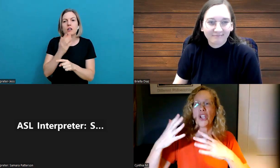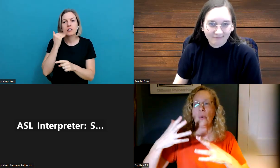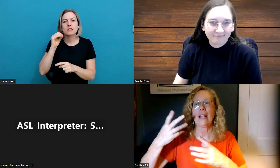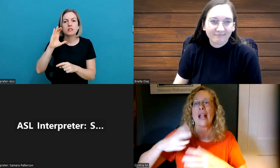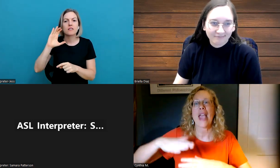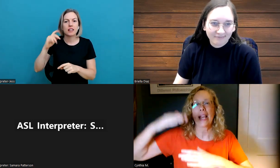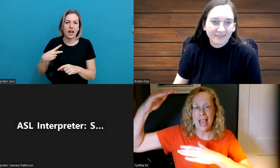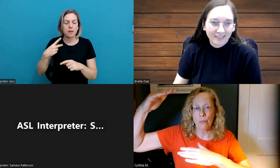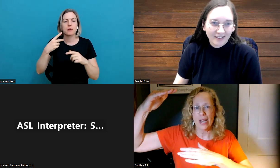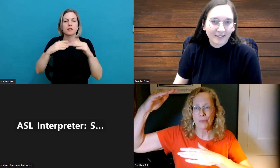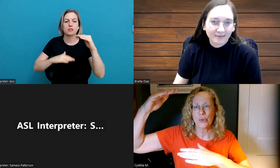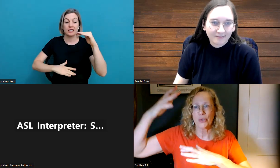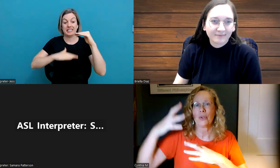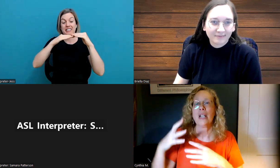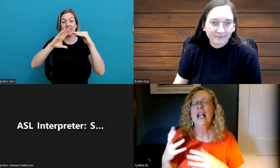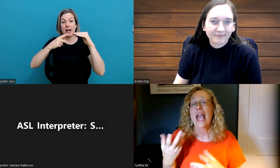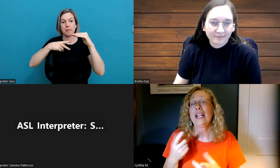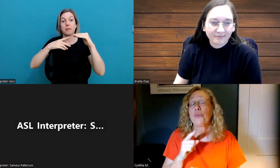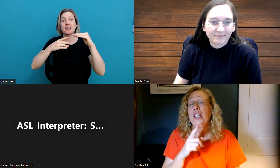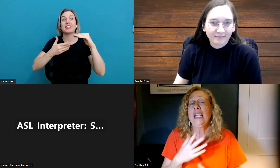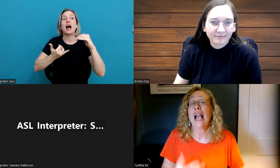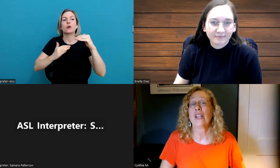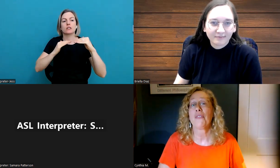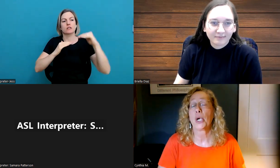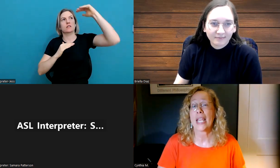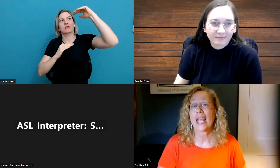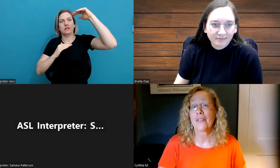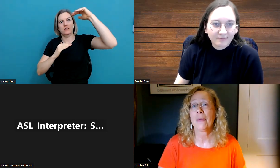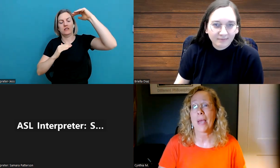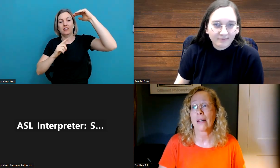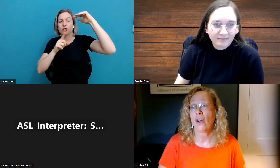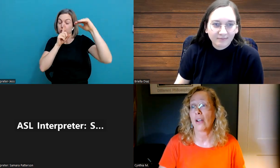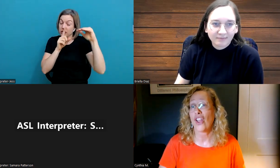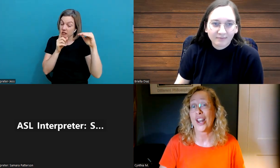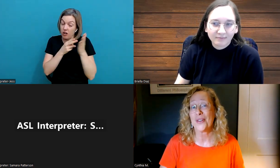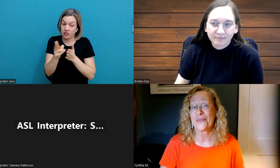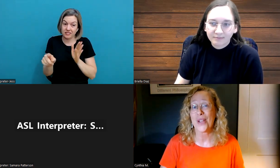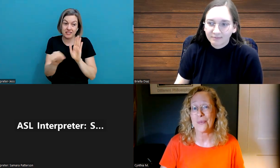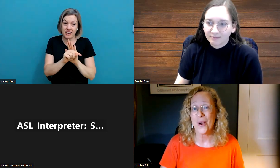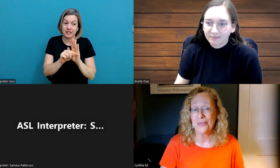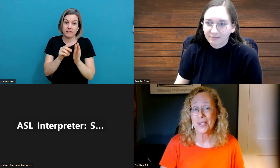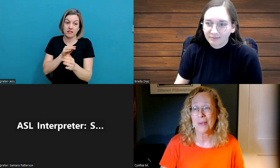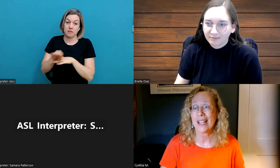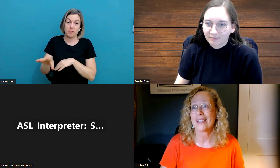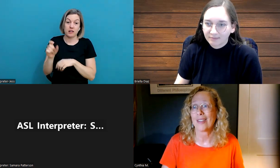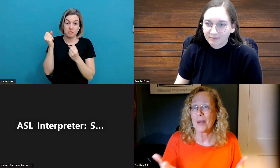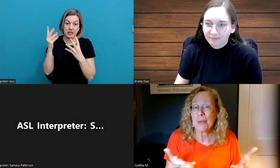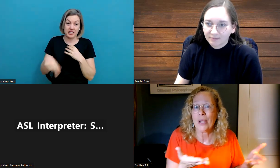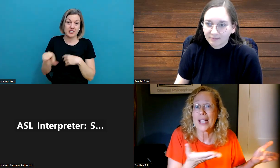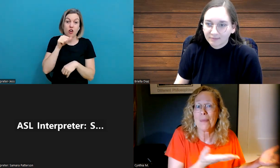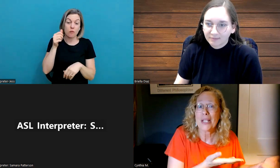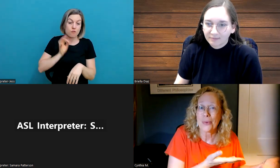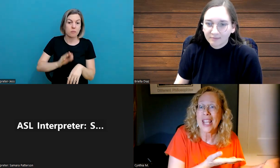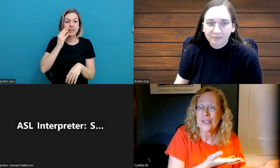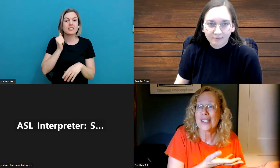like, so, and that cap went up to a certain, and it's really having a very negative impact on a lot of nonprofits, because a lot of people